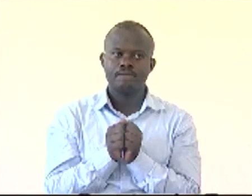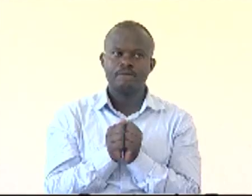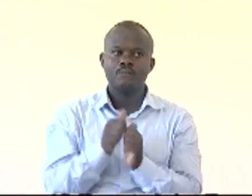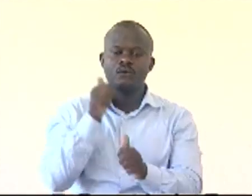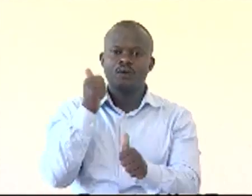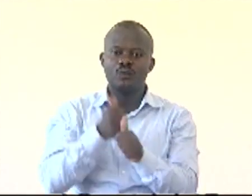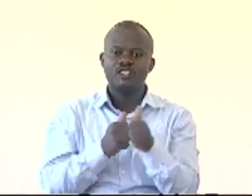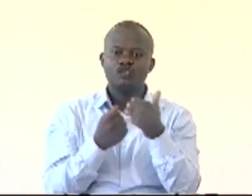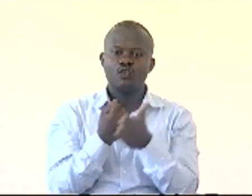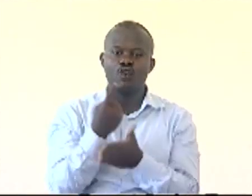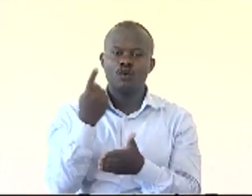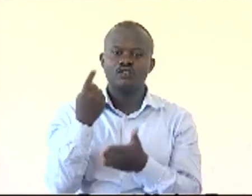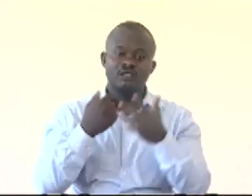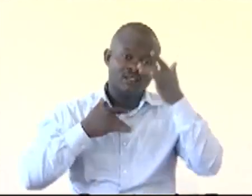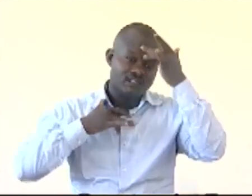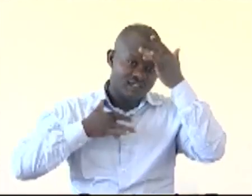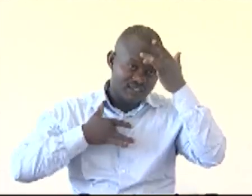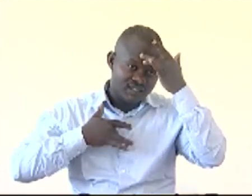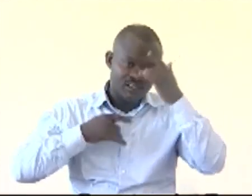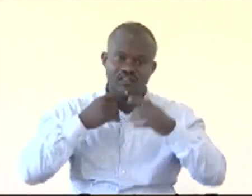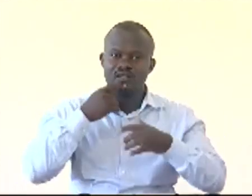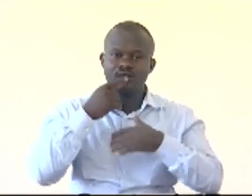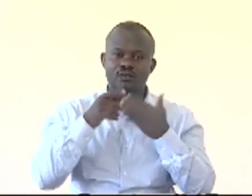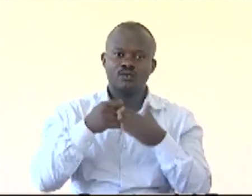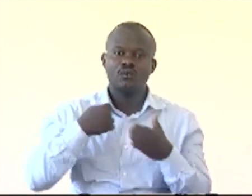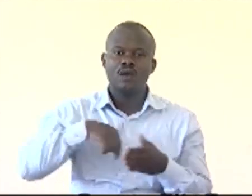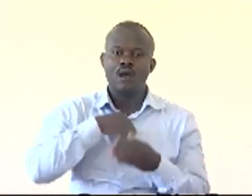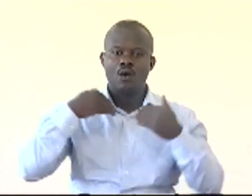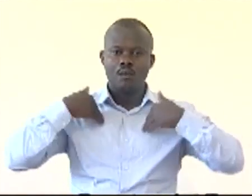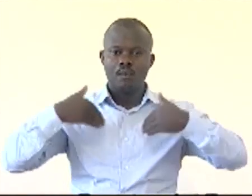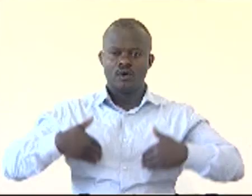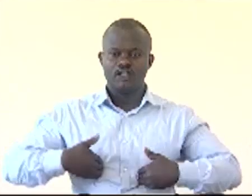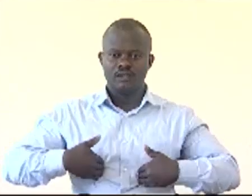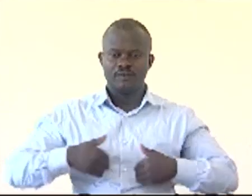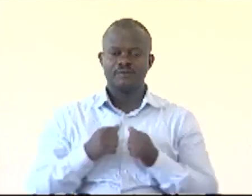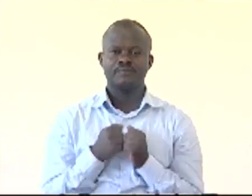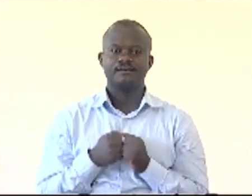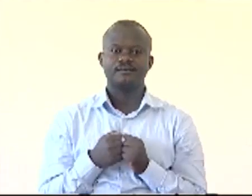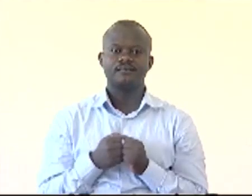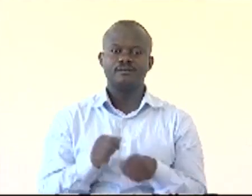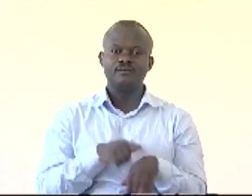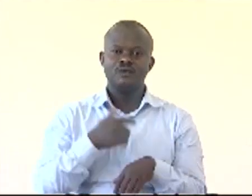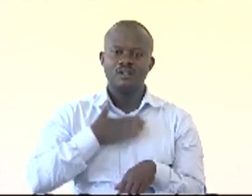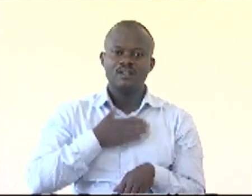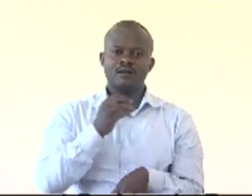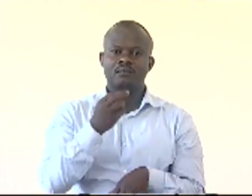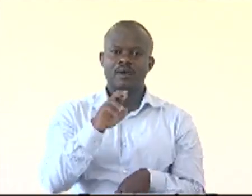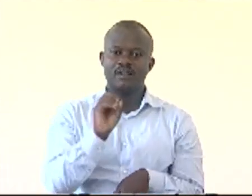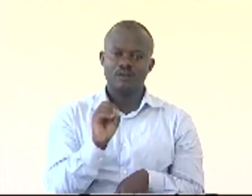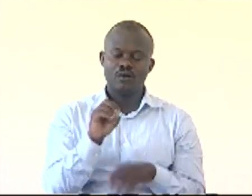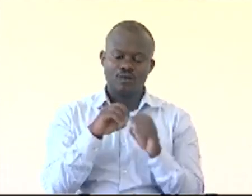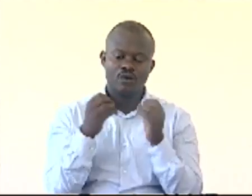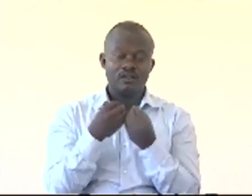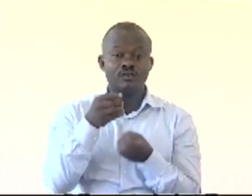which cause diseases to our body. When I say microorganisms,